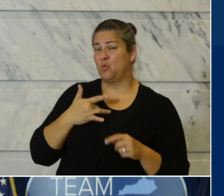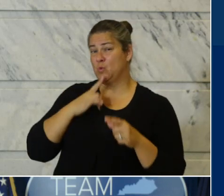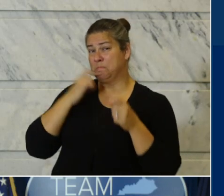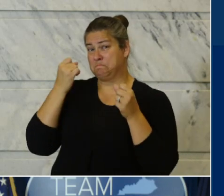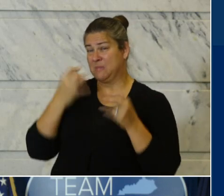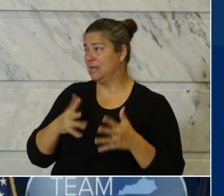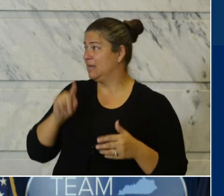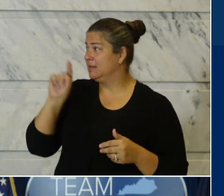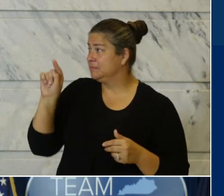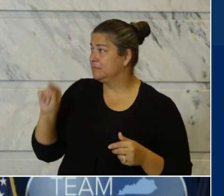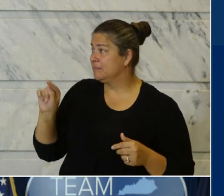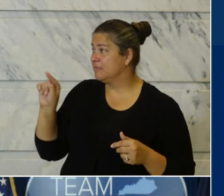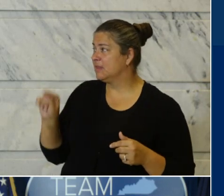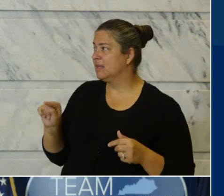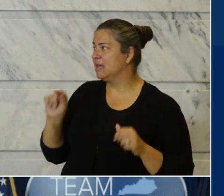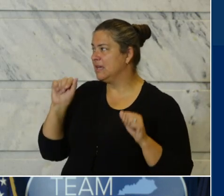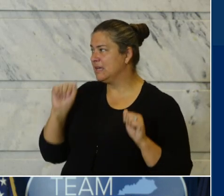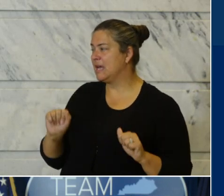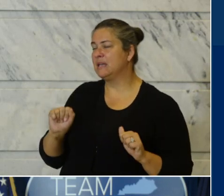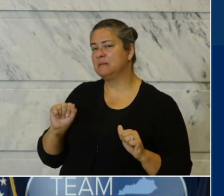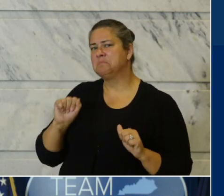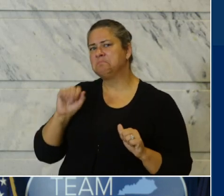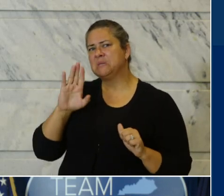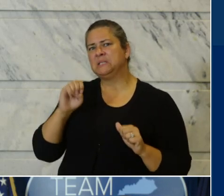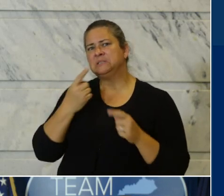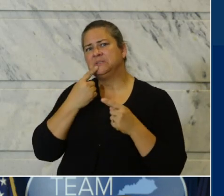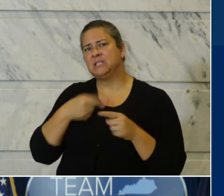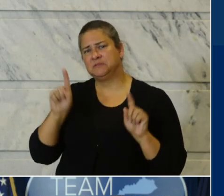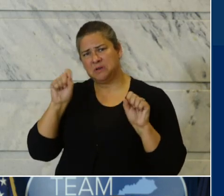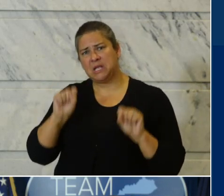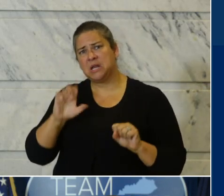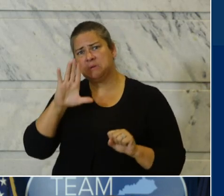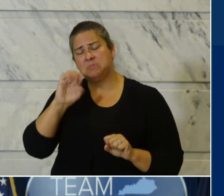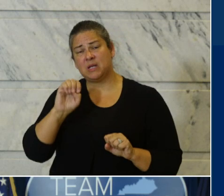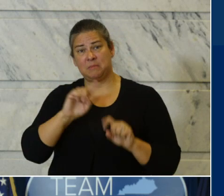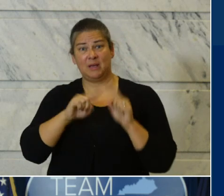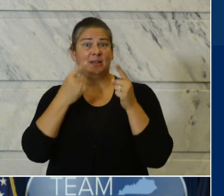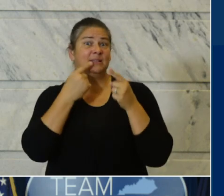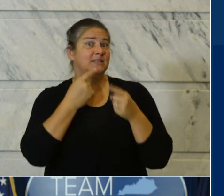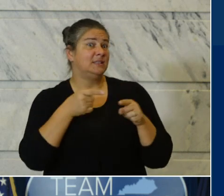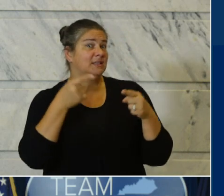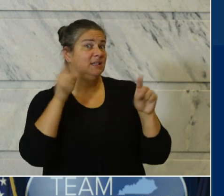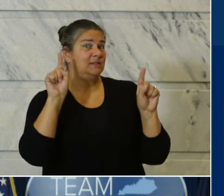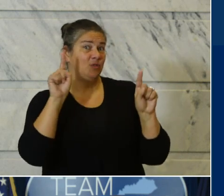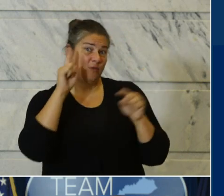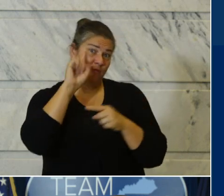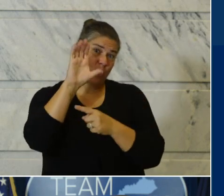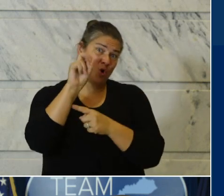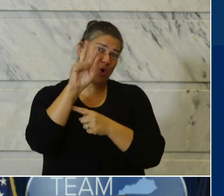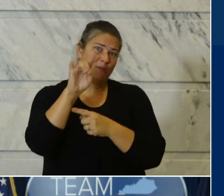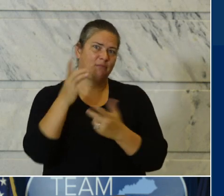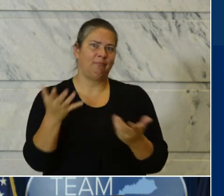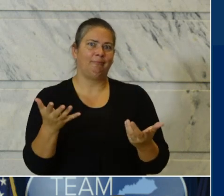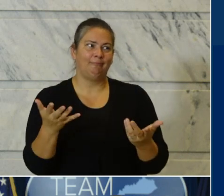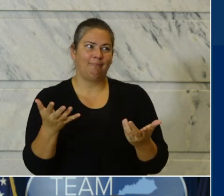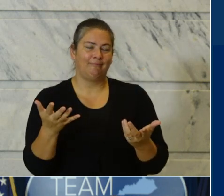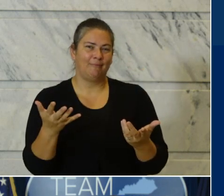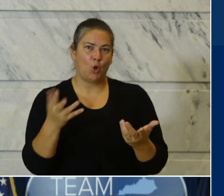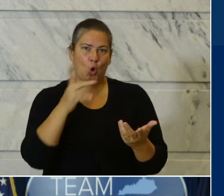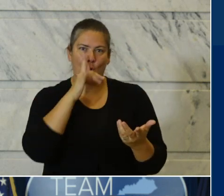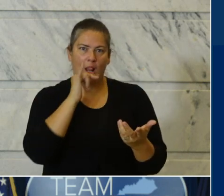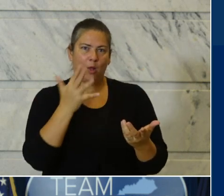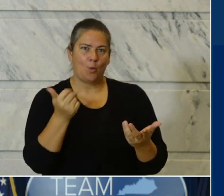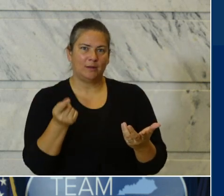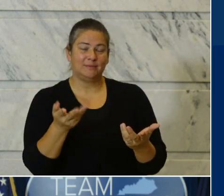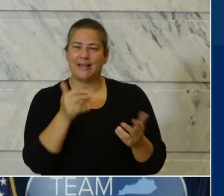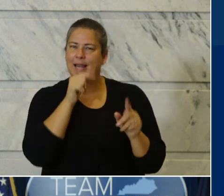places there can be a successful reopening, but what a successful reopening is in COVID doesn't look like what